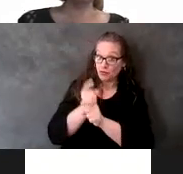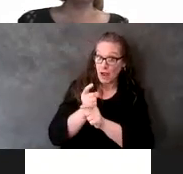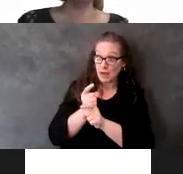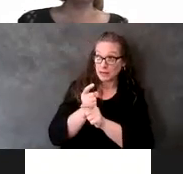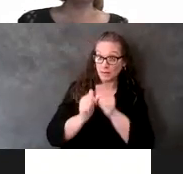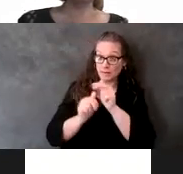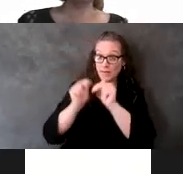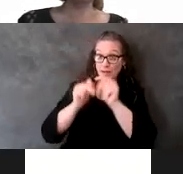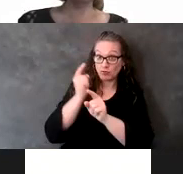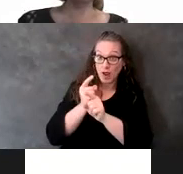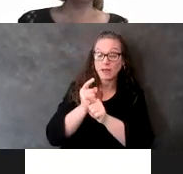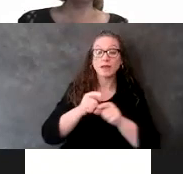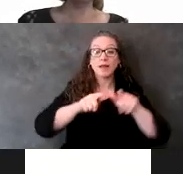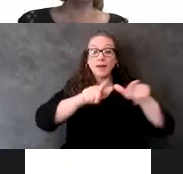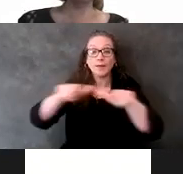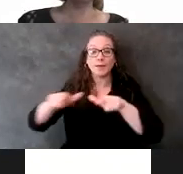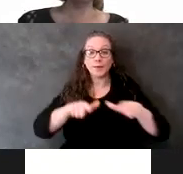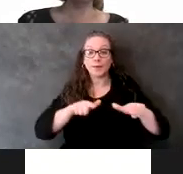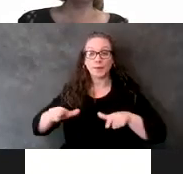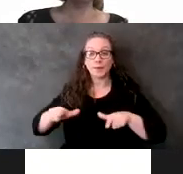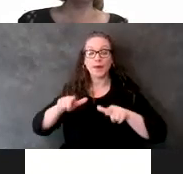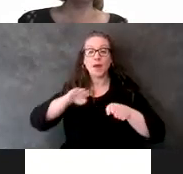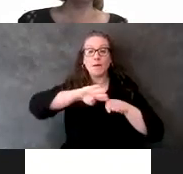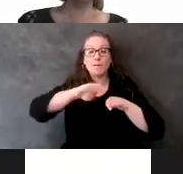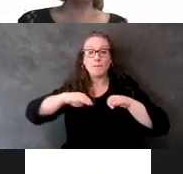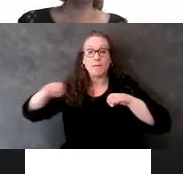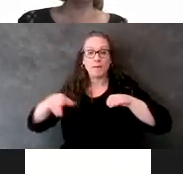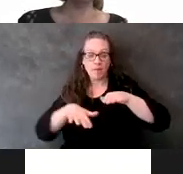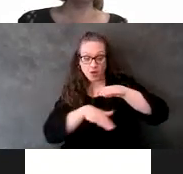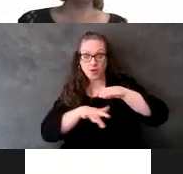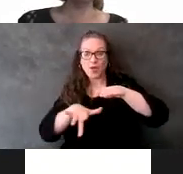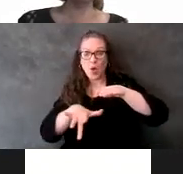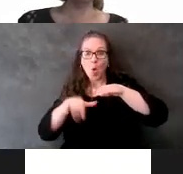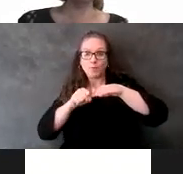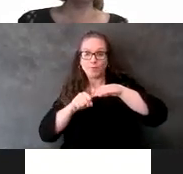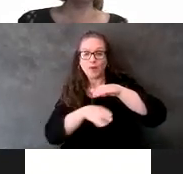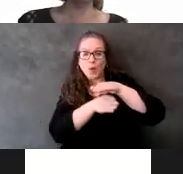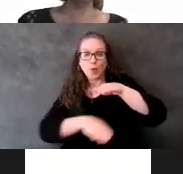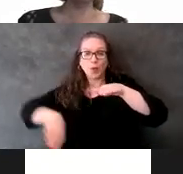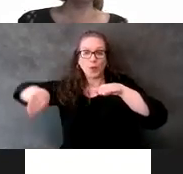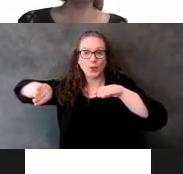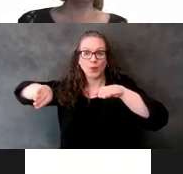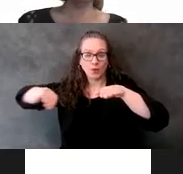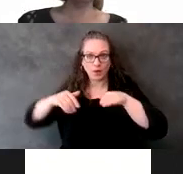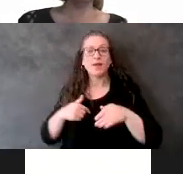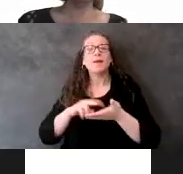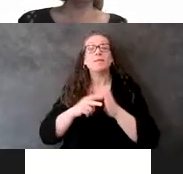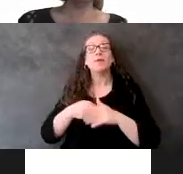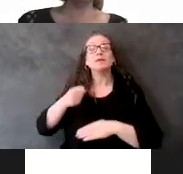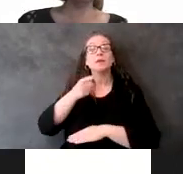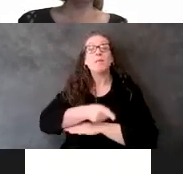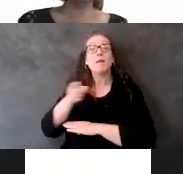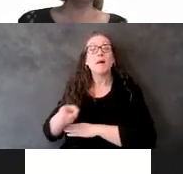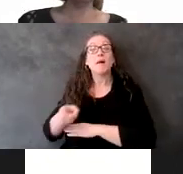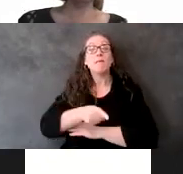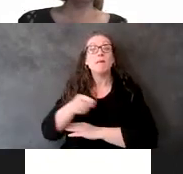and the tiles have a bunch of raised bumps on them. So the person traveling down the sidewalk with the cane is paying